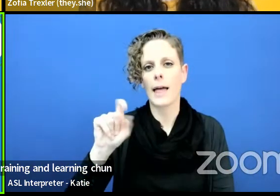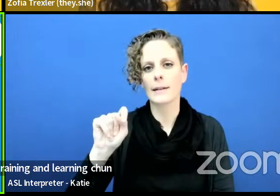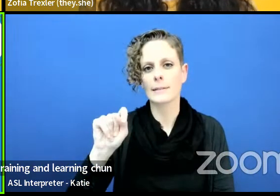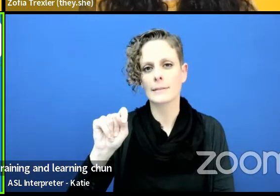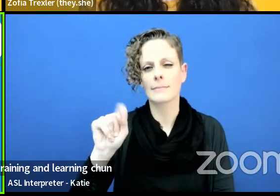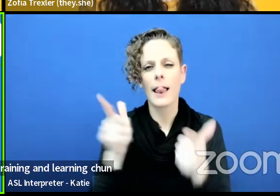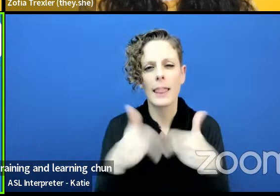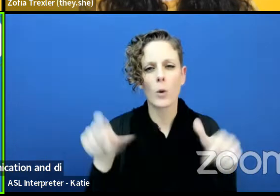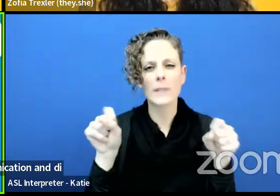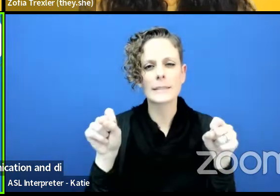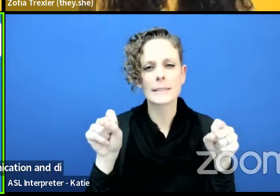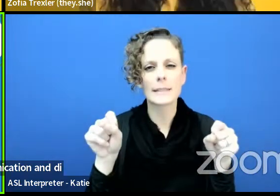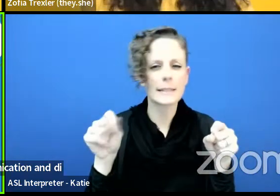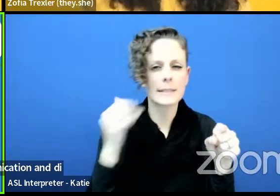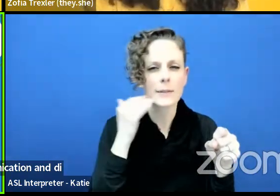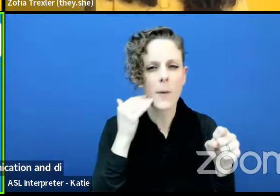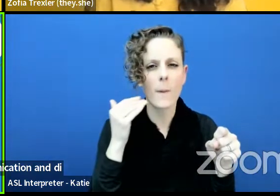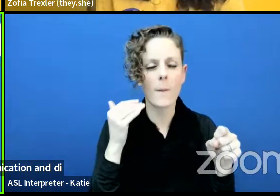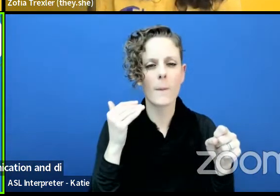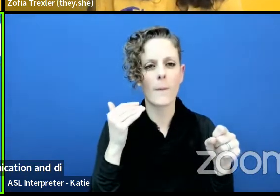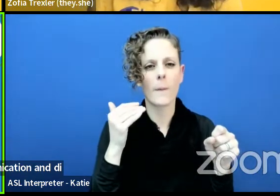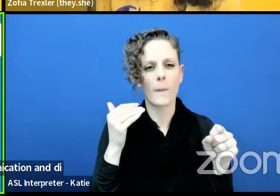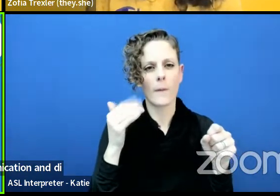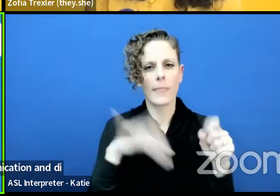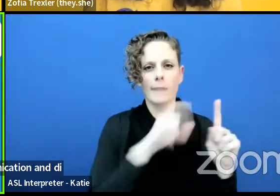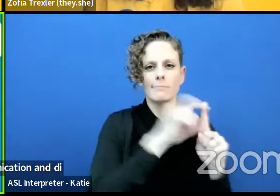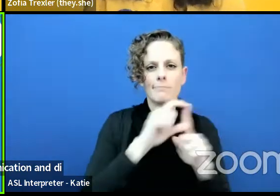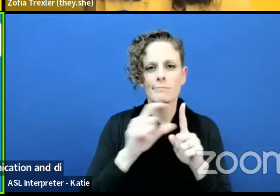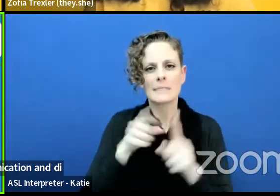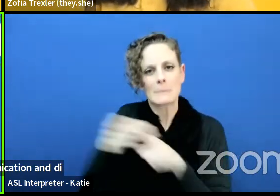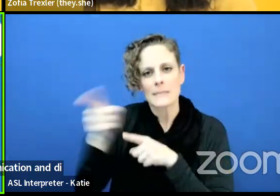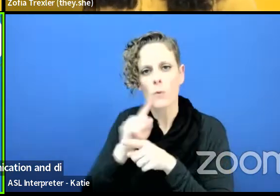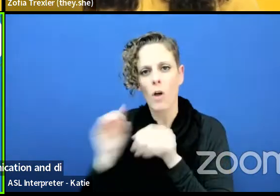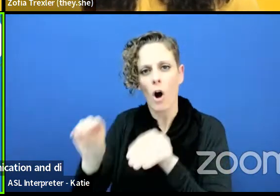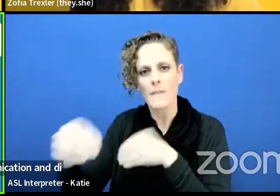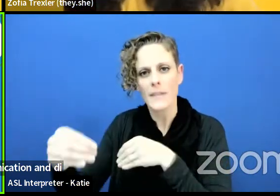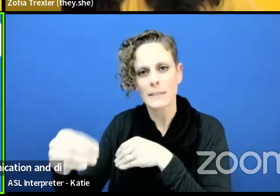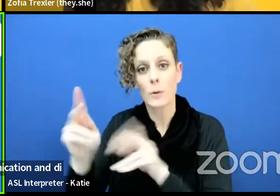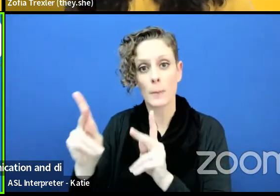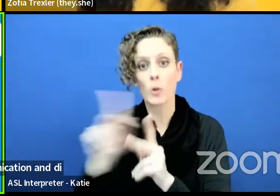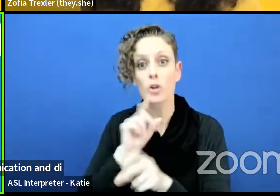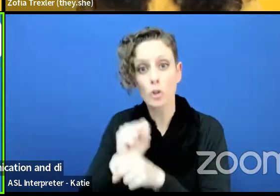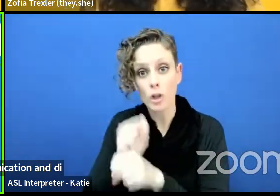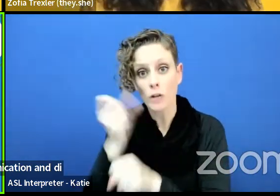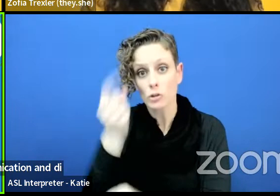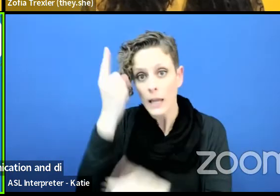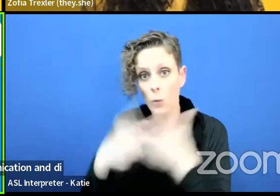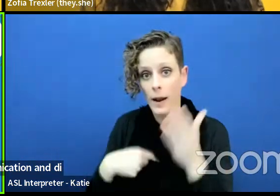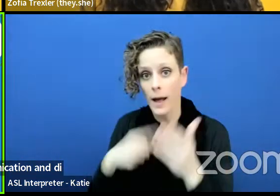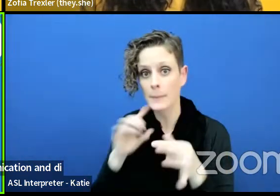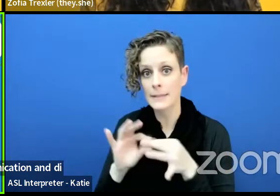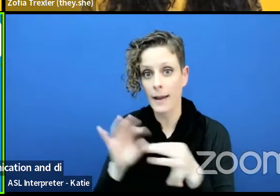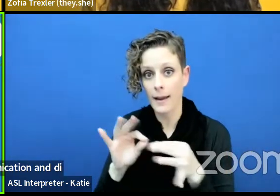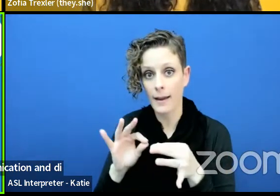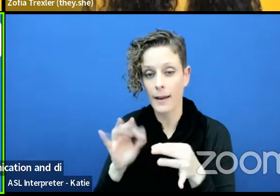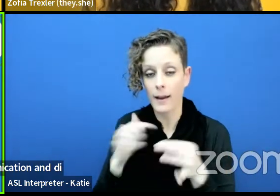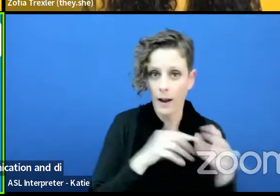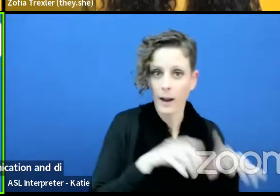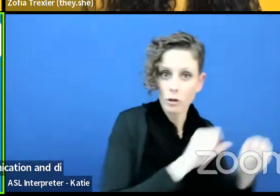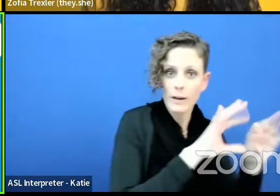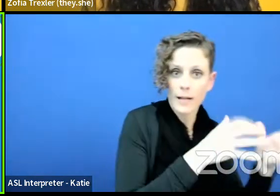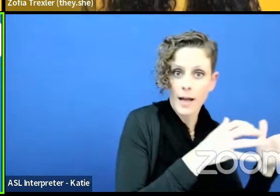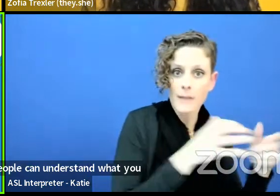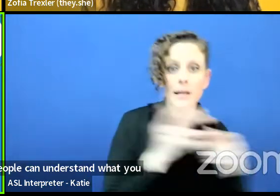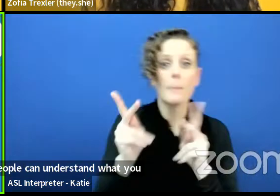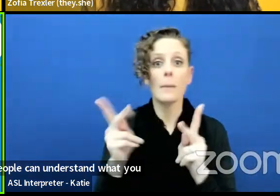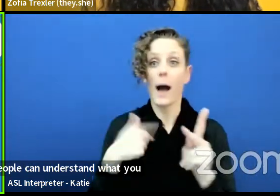that's used in the office space, so that people could literally understand what you're saying, I guess, because people would